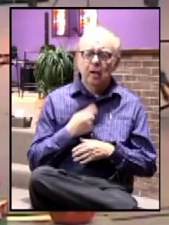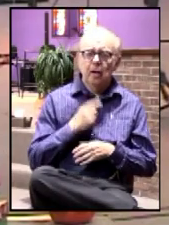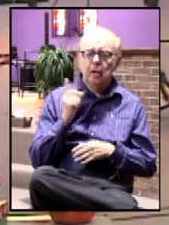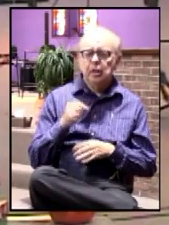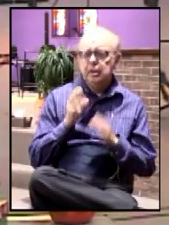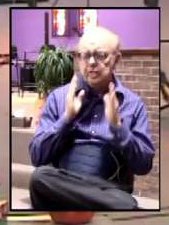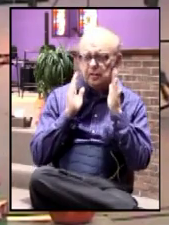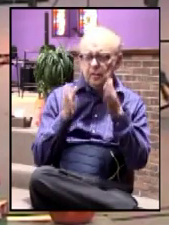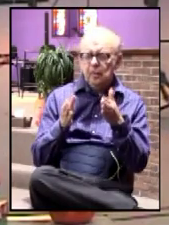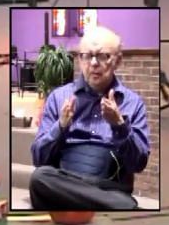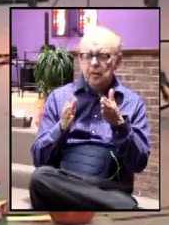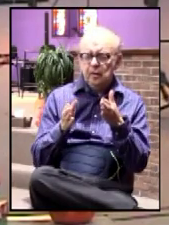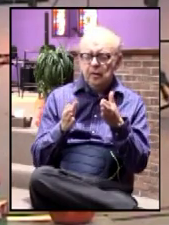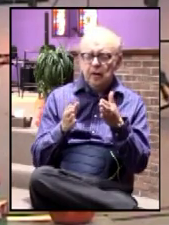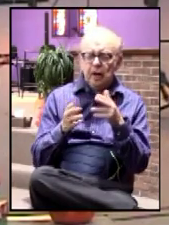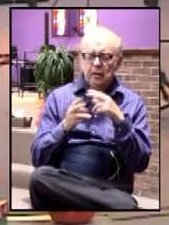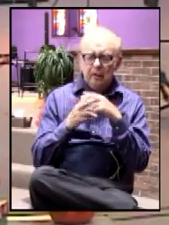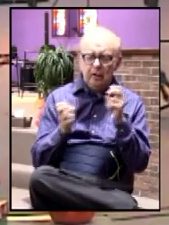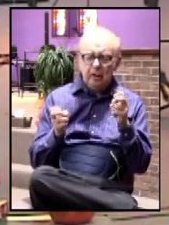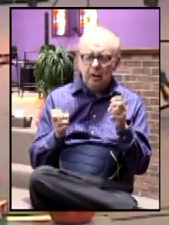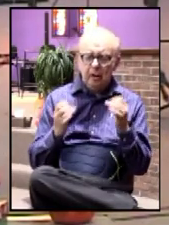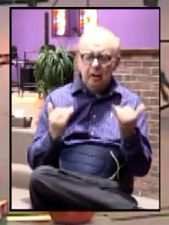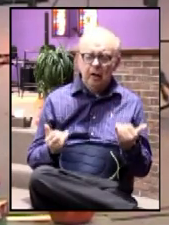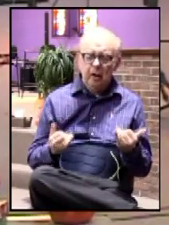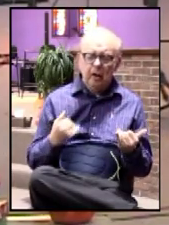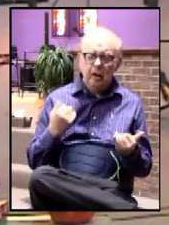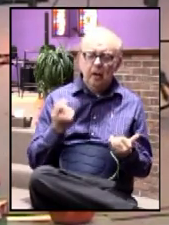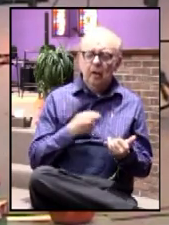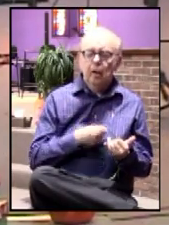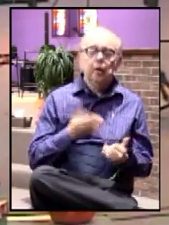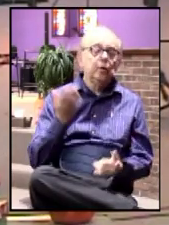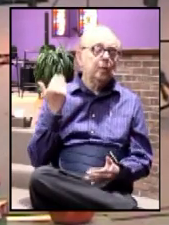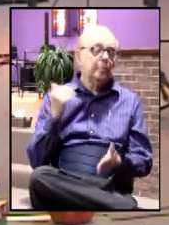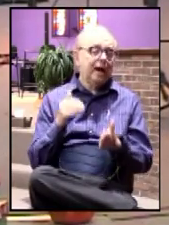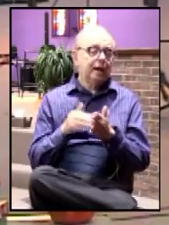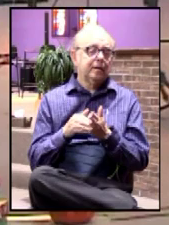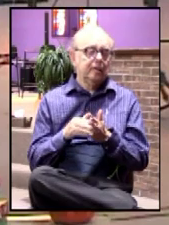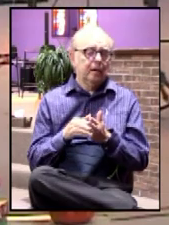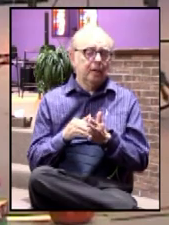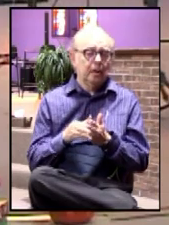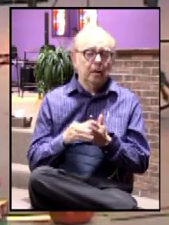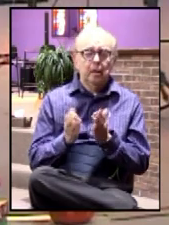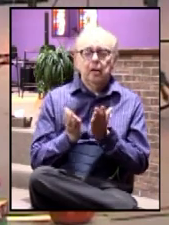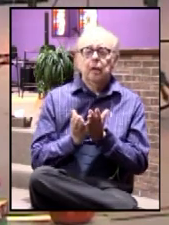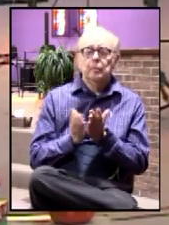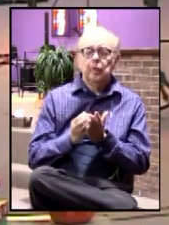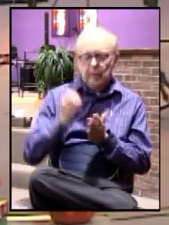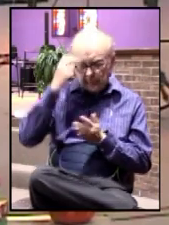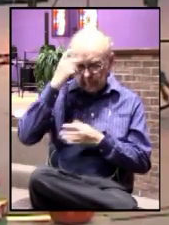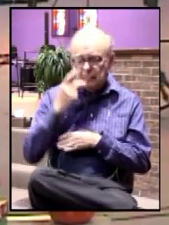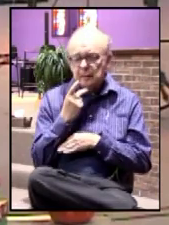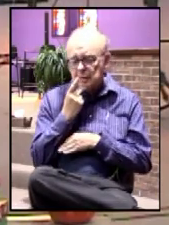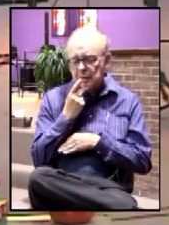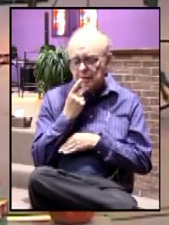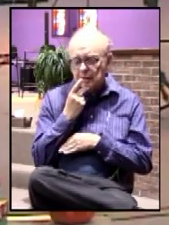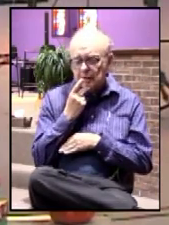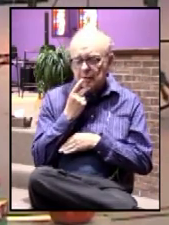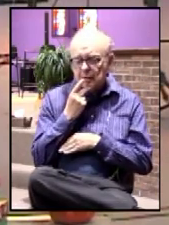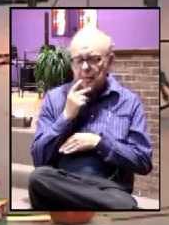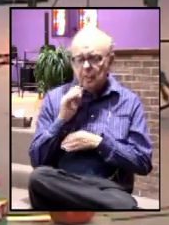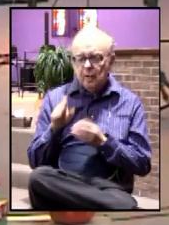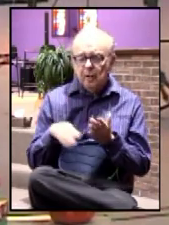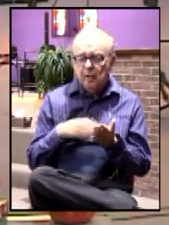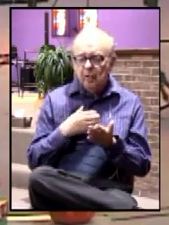we need to look and explore. And so today we're going to go back to the book of Ephesians, but now we're